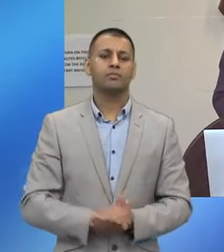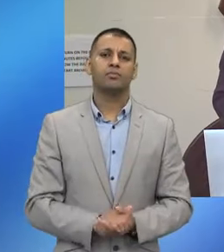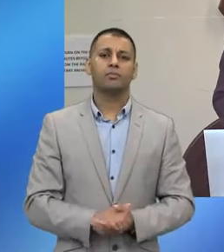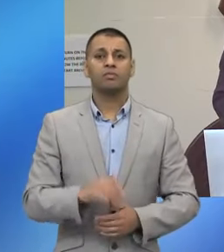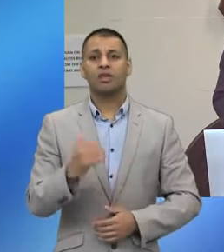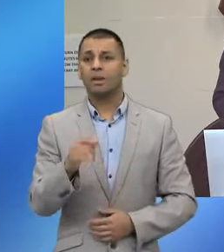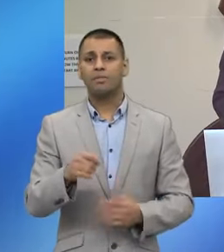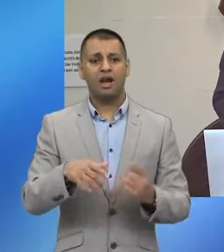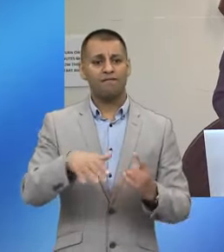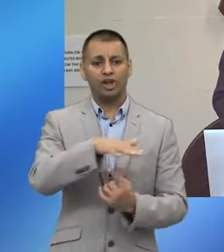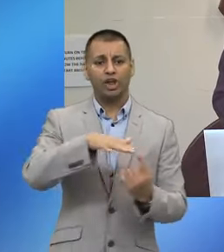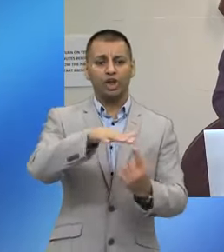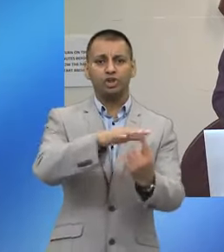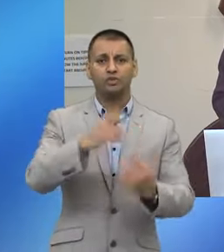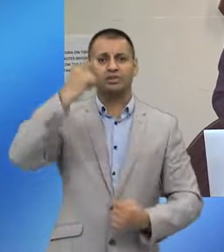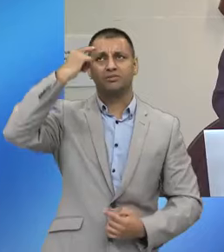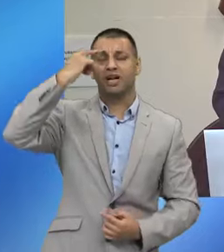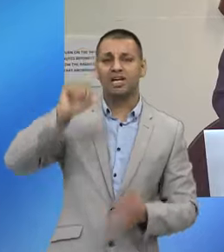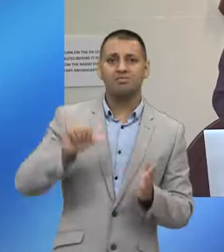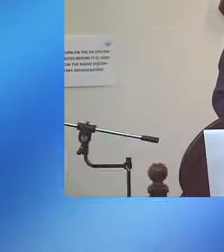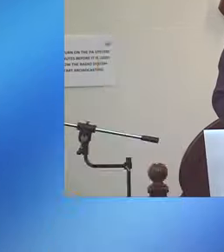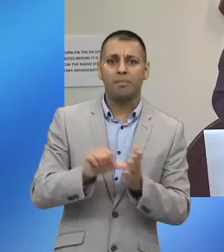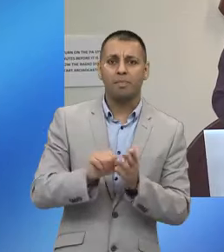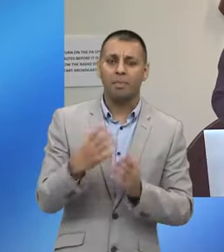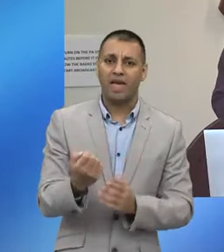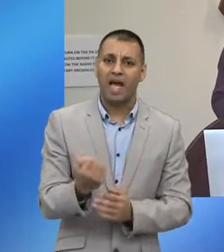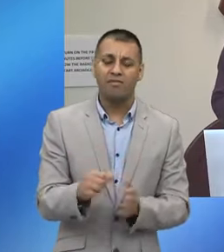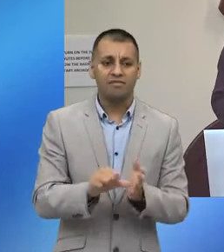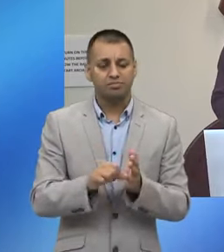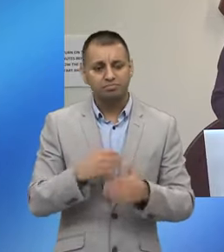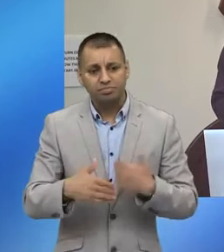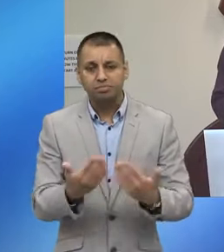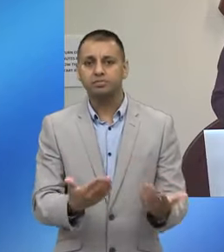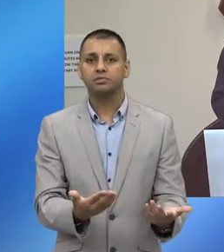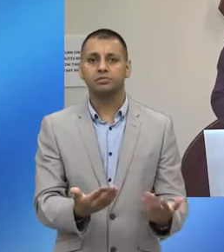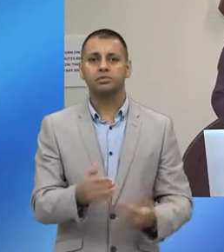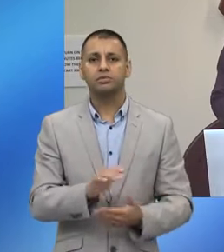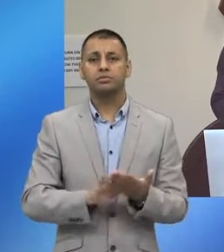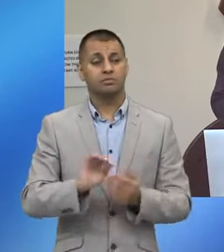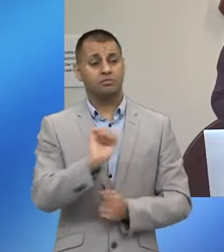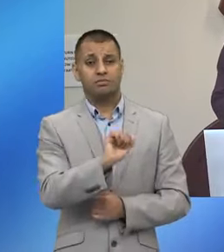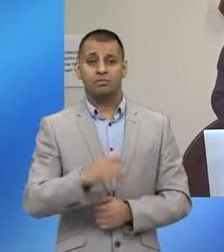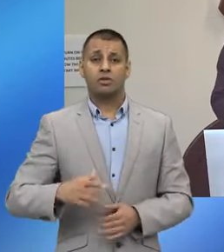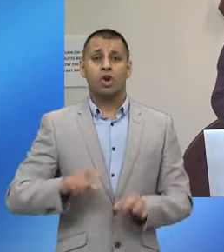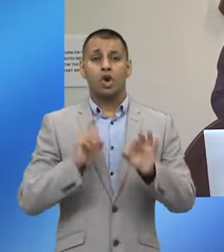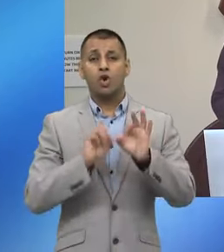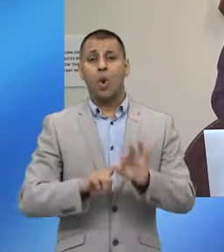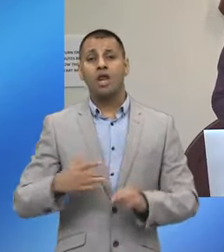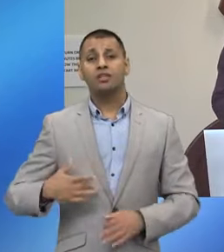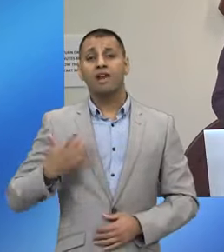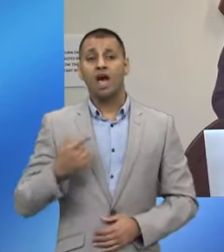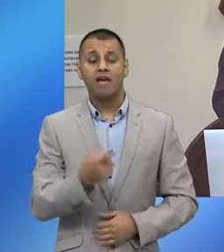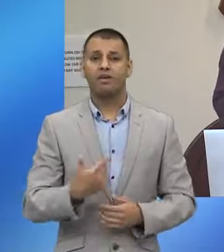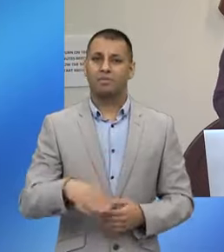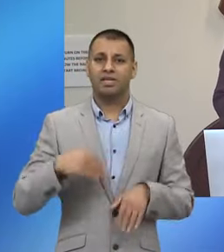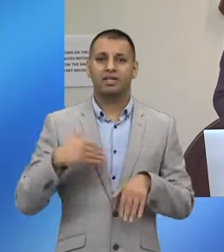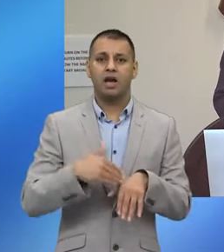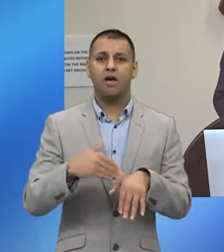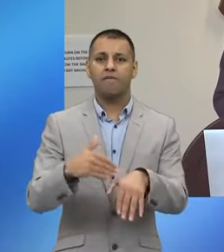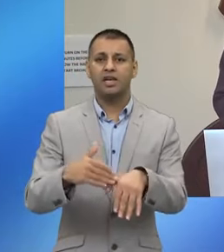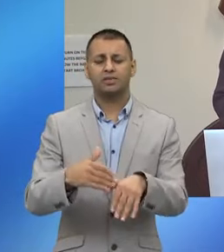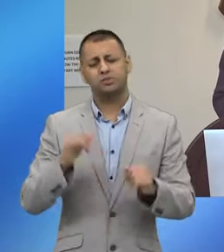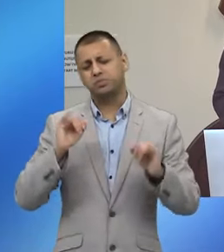leg. He has some issues that are going on that are a problem. The quality of the life of some of these people, it has